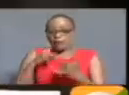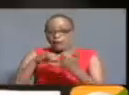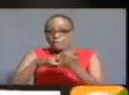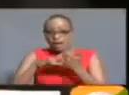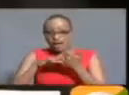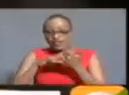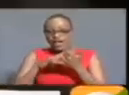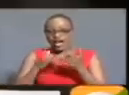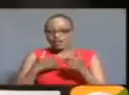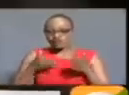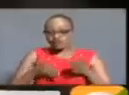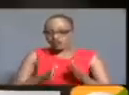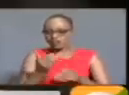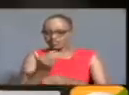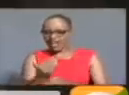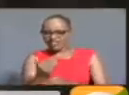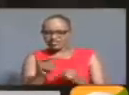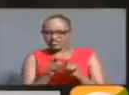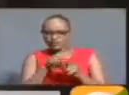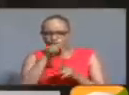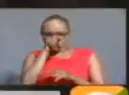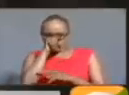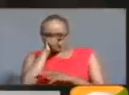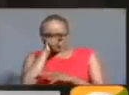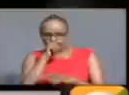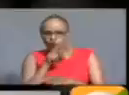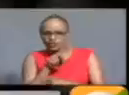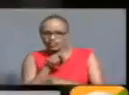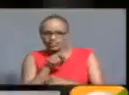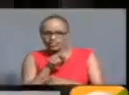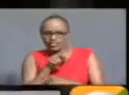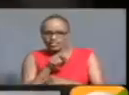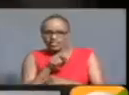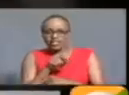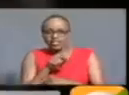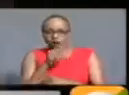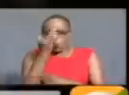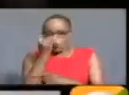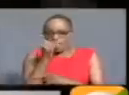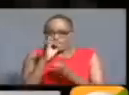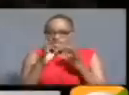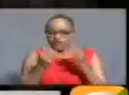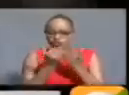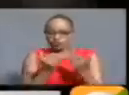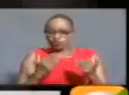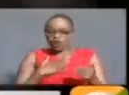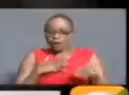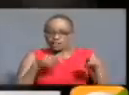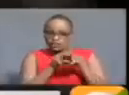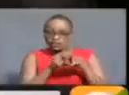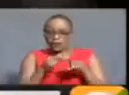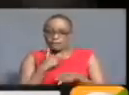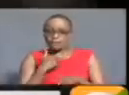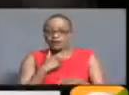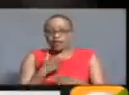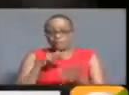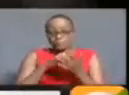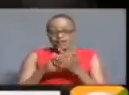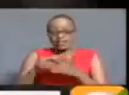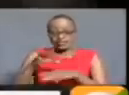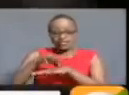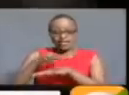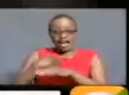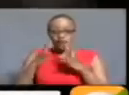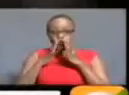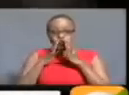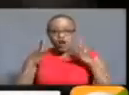have a child with a white person. I'm doing this just so that if my children look like me, they'll be light-skinned and they don't have to go